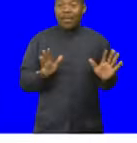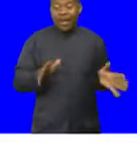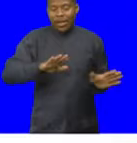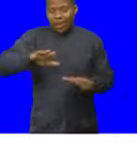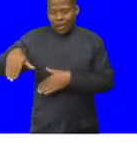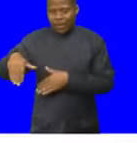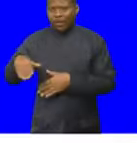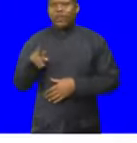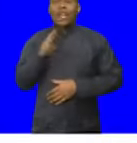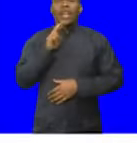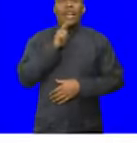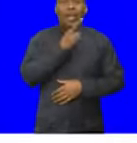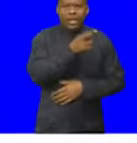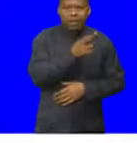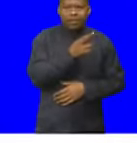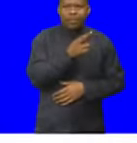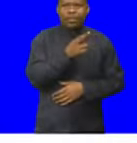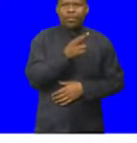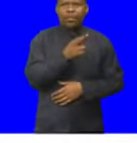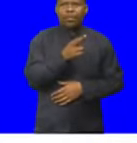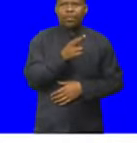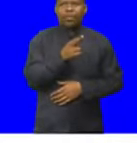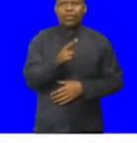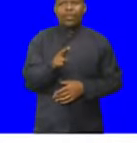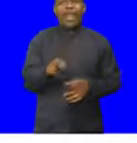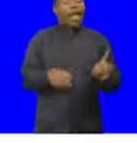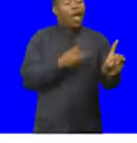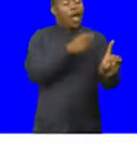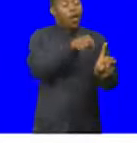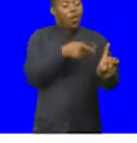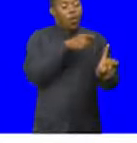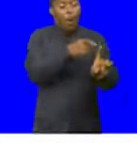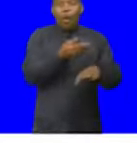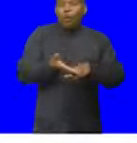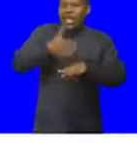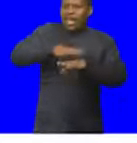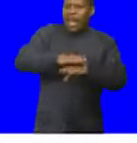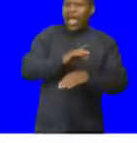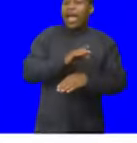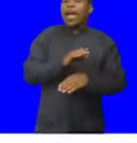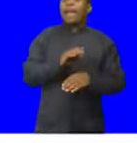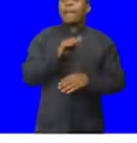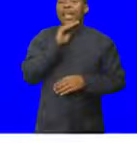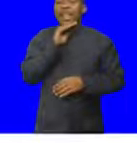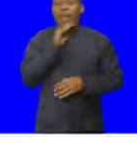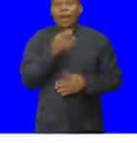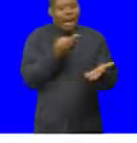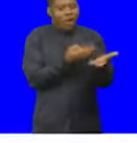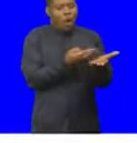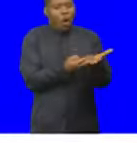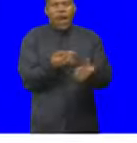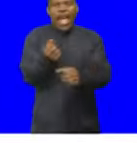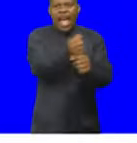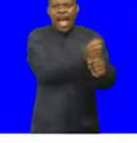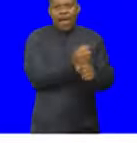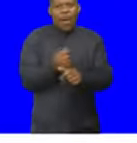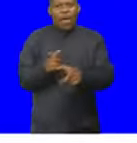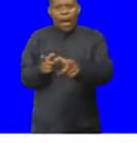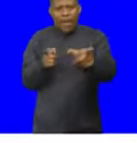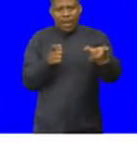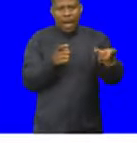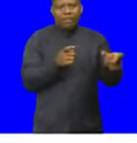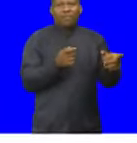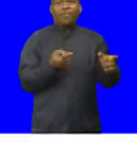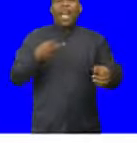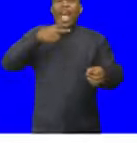titsi sewusishile emhlabeni Vladimir Tatarsky lebekahamba embili ngekubika ngempi lechubekayo kweveni lase-Ukraine.